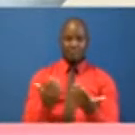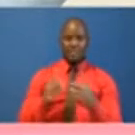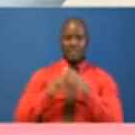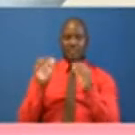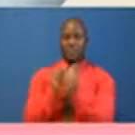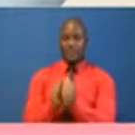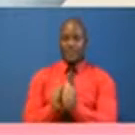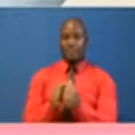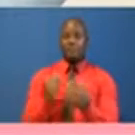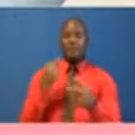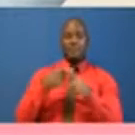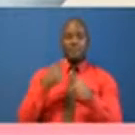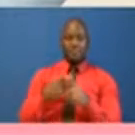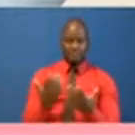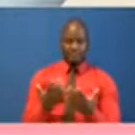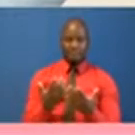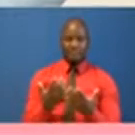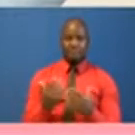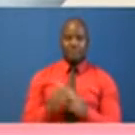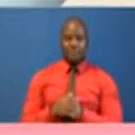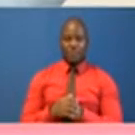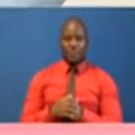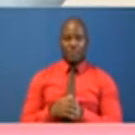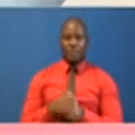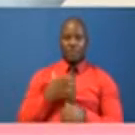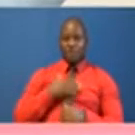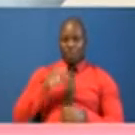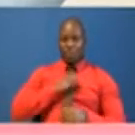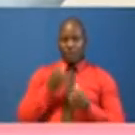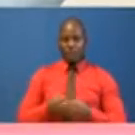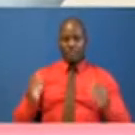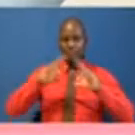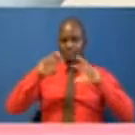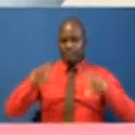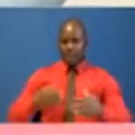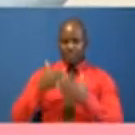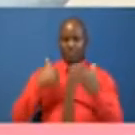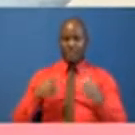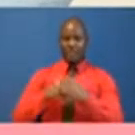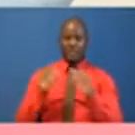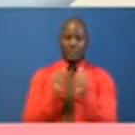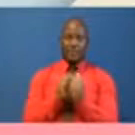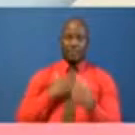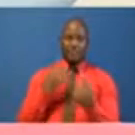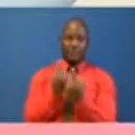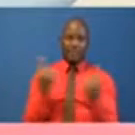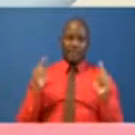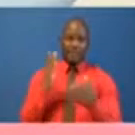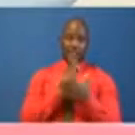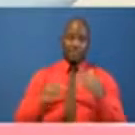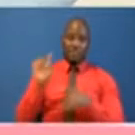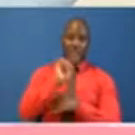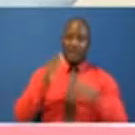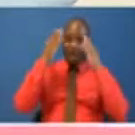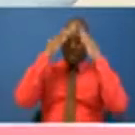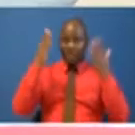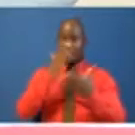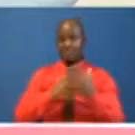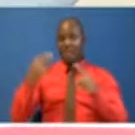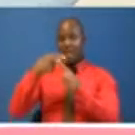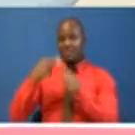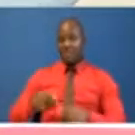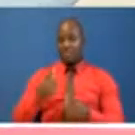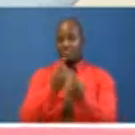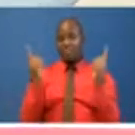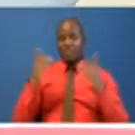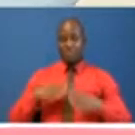start with you on this one and get a sense uh when i did my own unofficial poll before we started with my panel here some of you were not aware of some of the names on